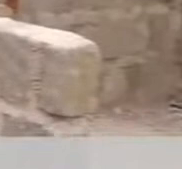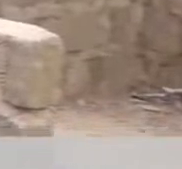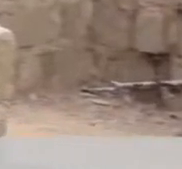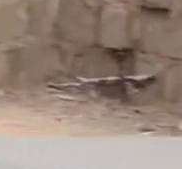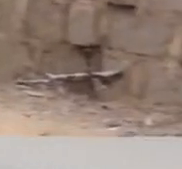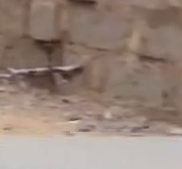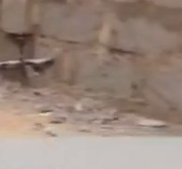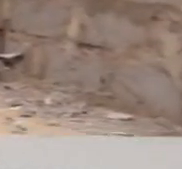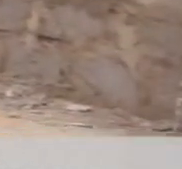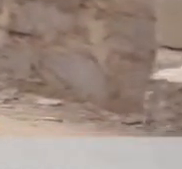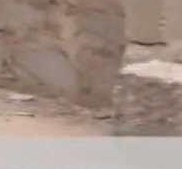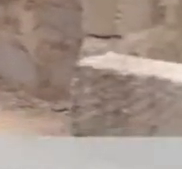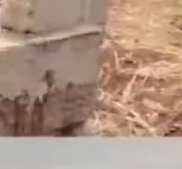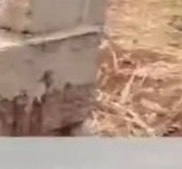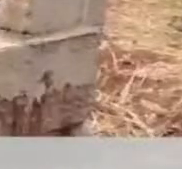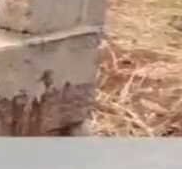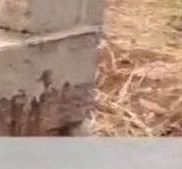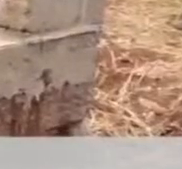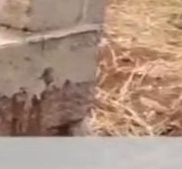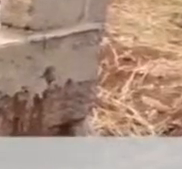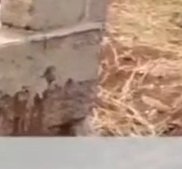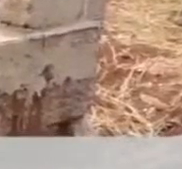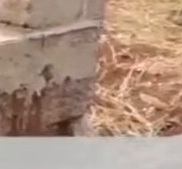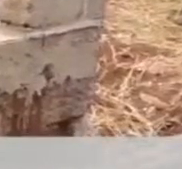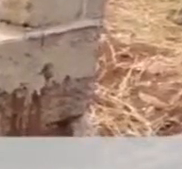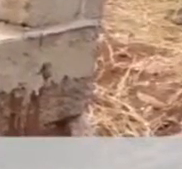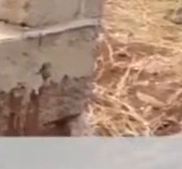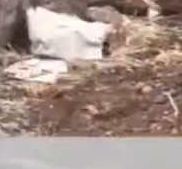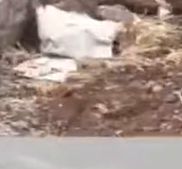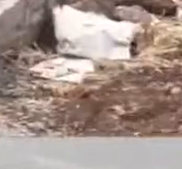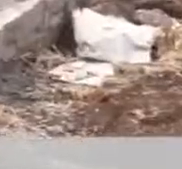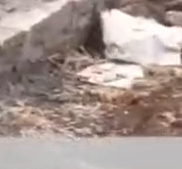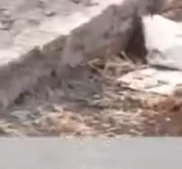to be blacklisted for doing shoddy work despite receiving taxpayer funds